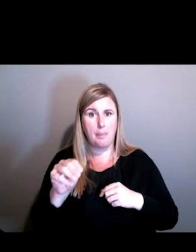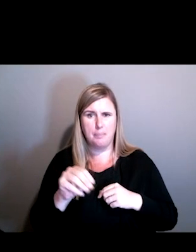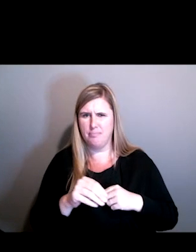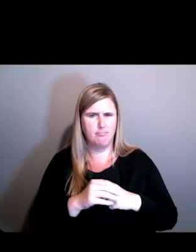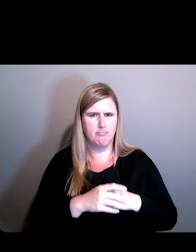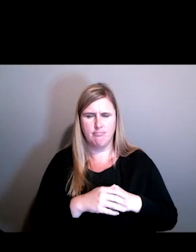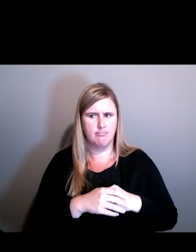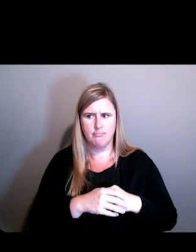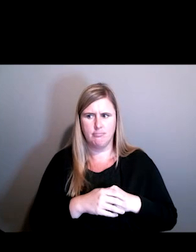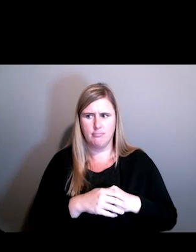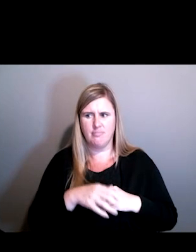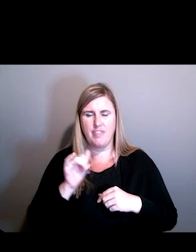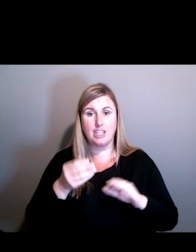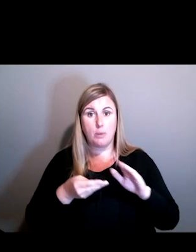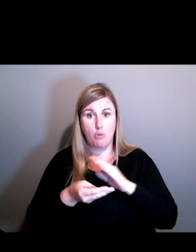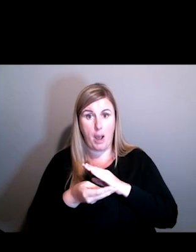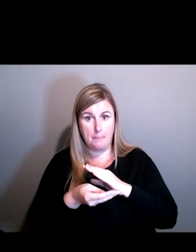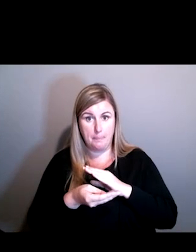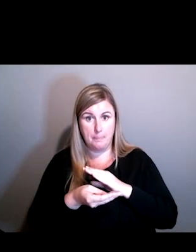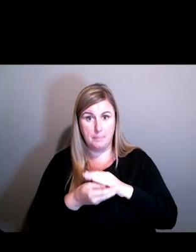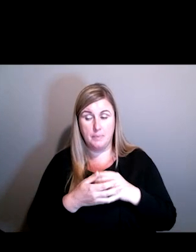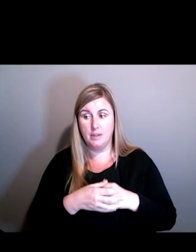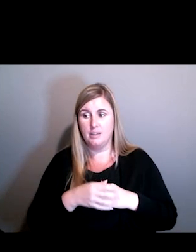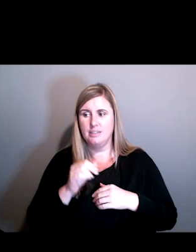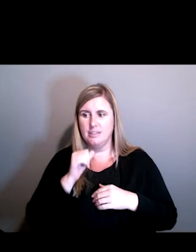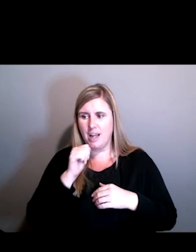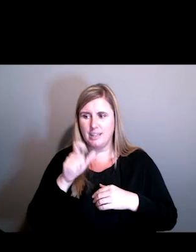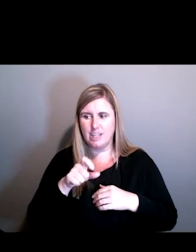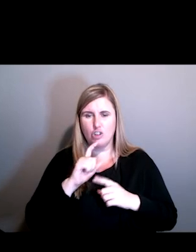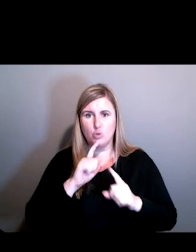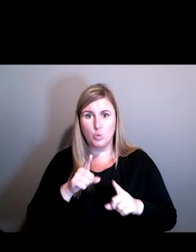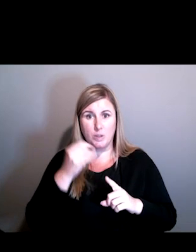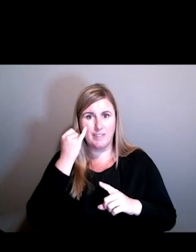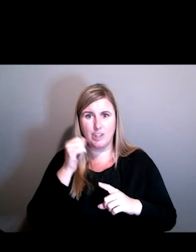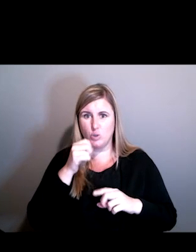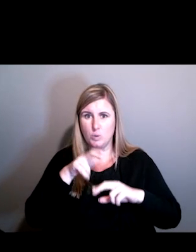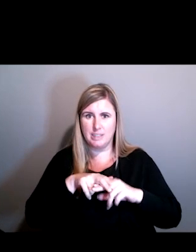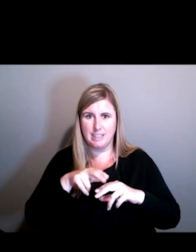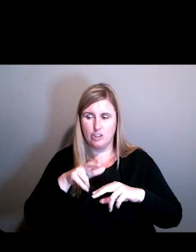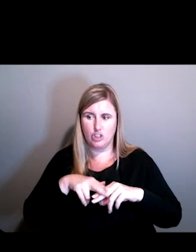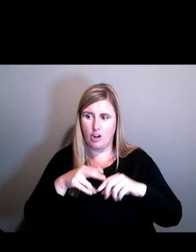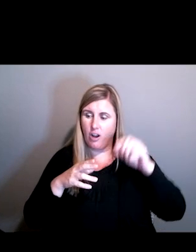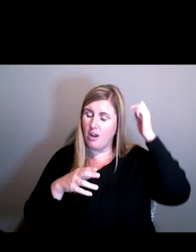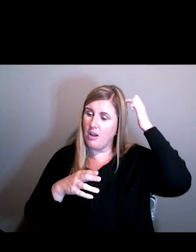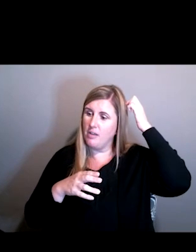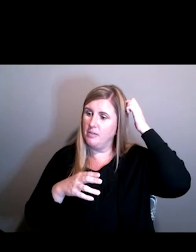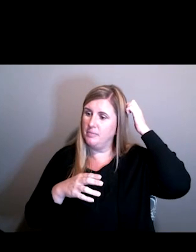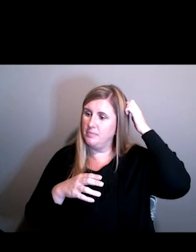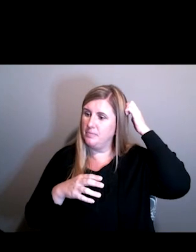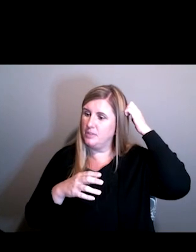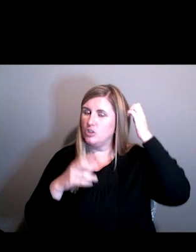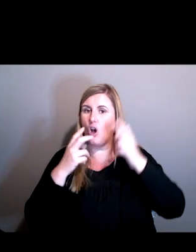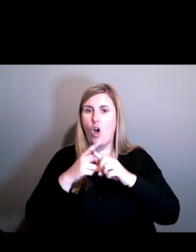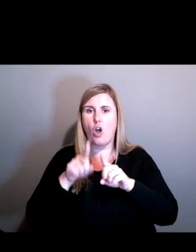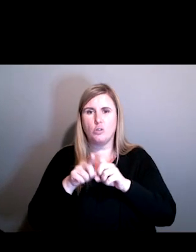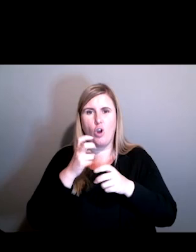M&M. That is a bribe, and that is not necessarily true if they don't sit in the chair, and also it's harder to